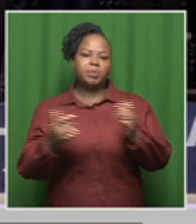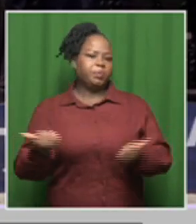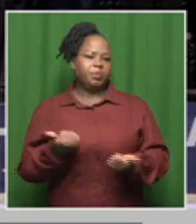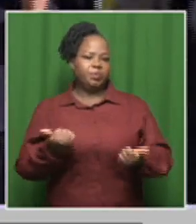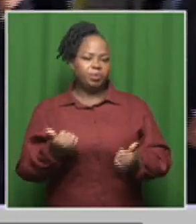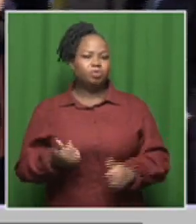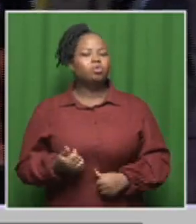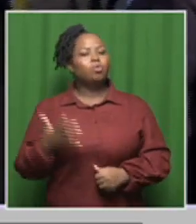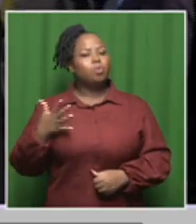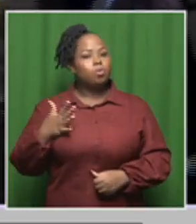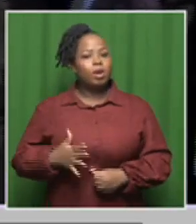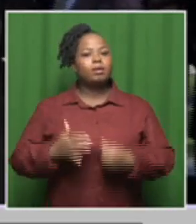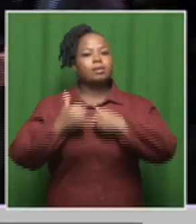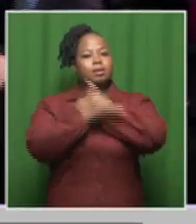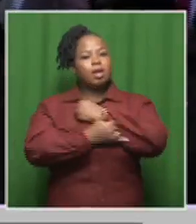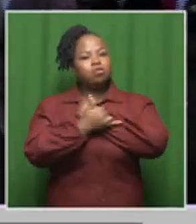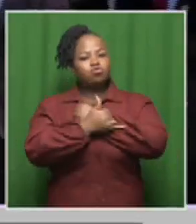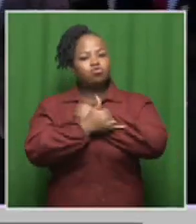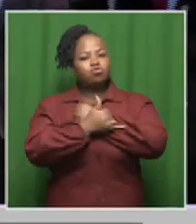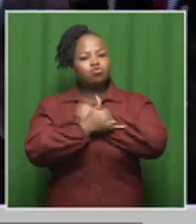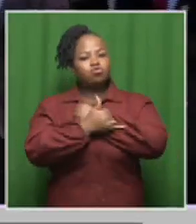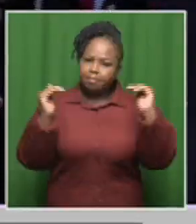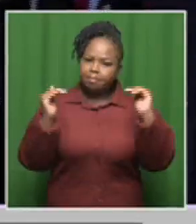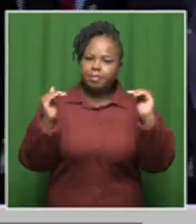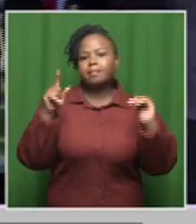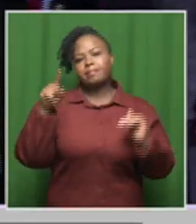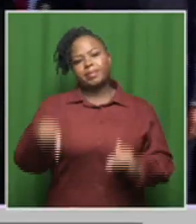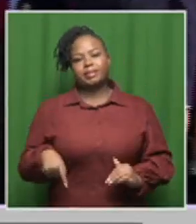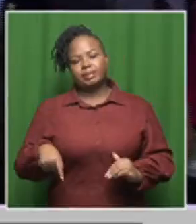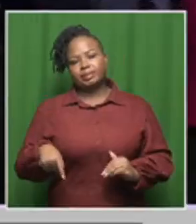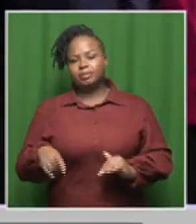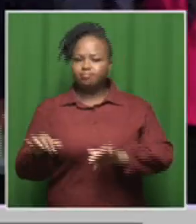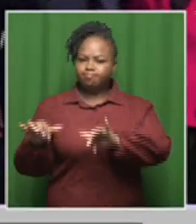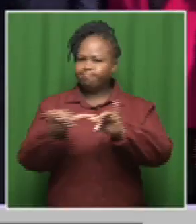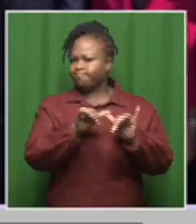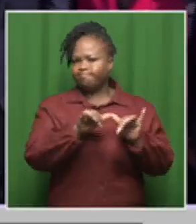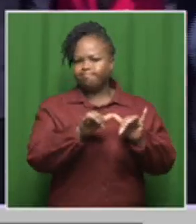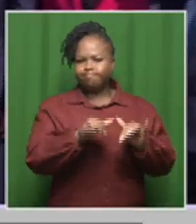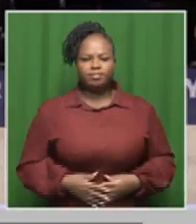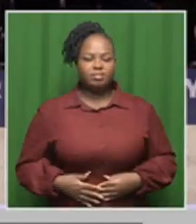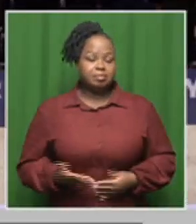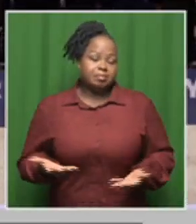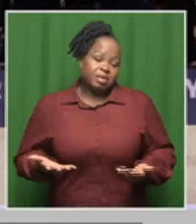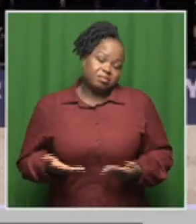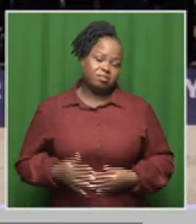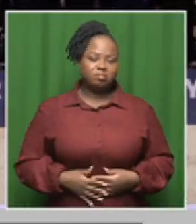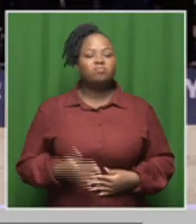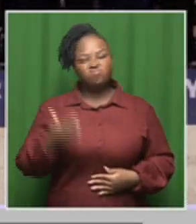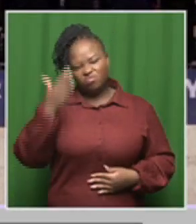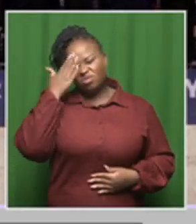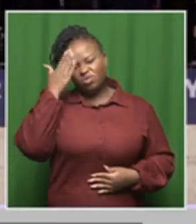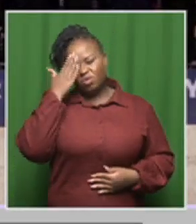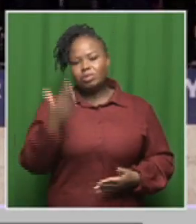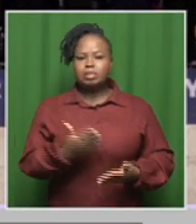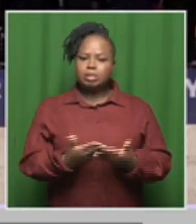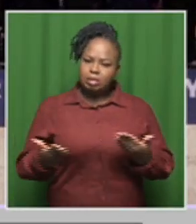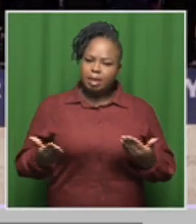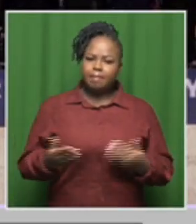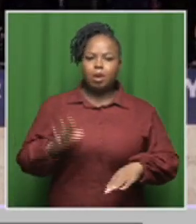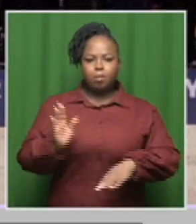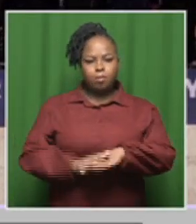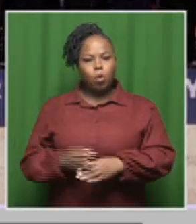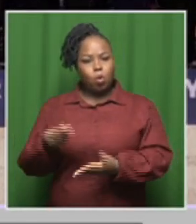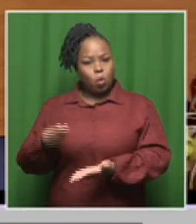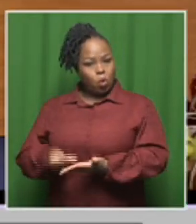want equality. You want countries to be treated equally, even though you know that some have better muscle